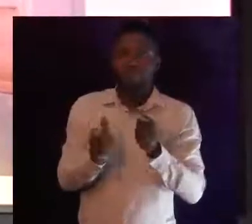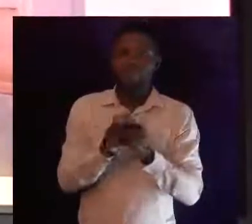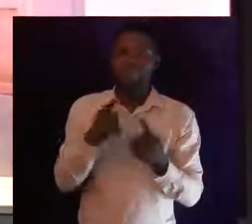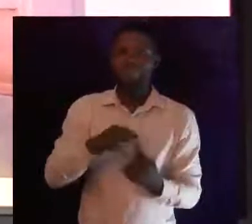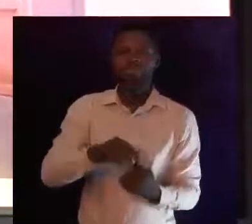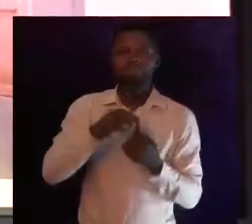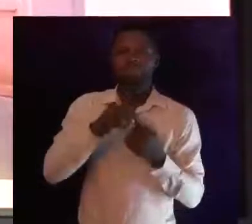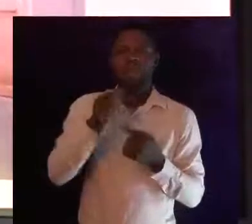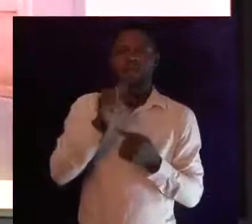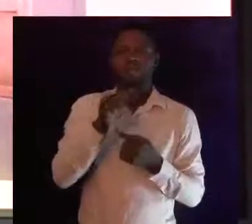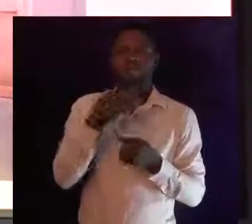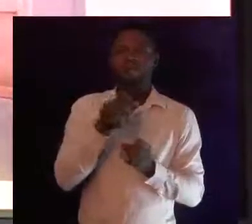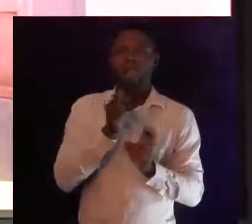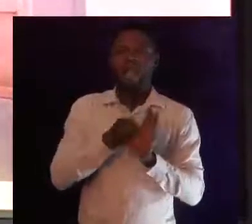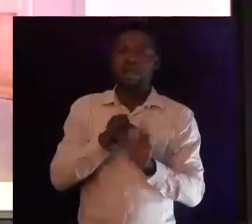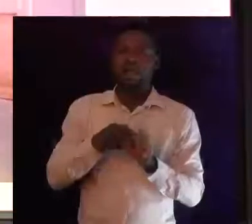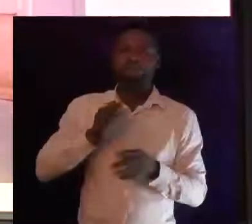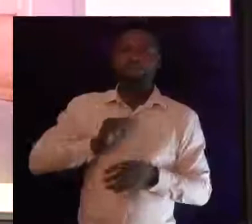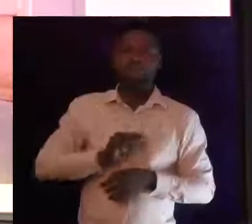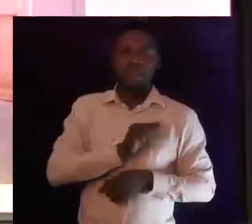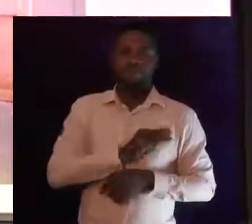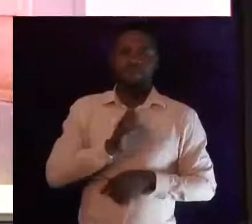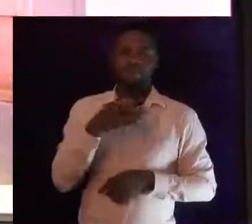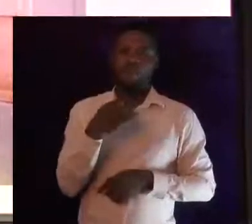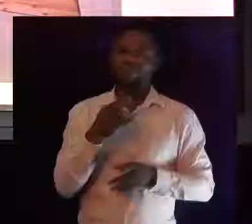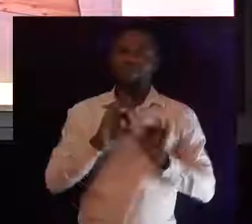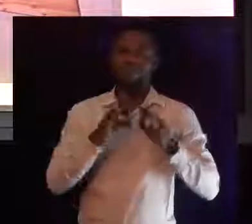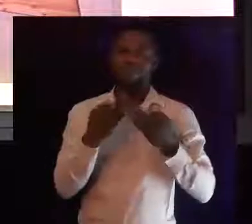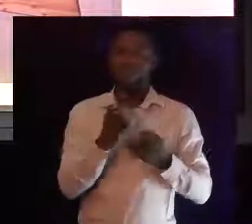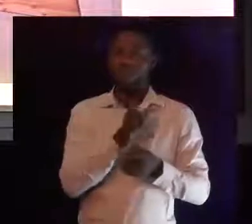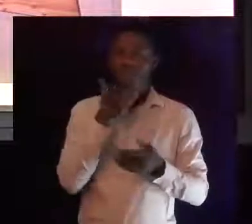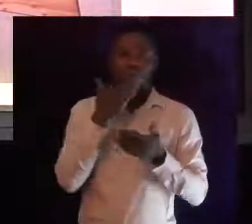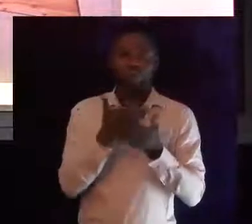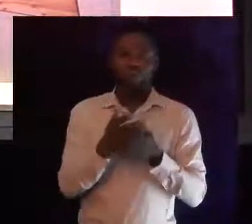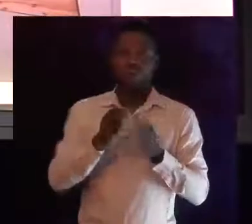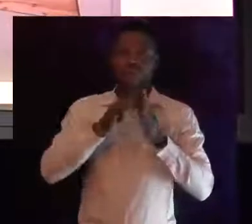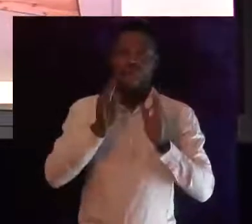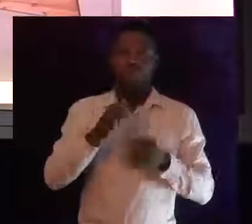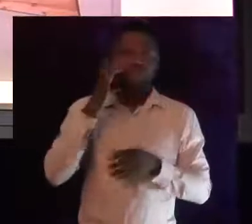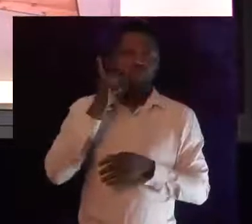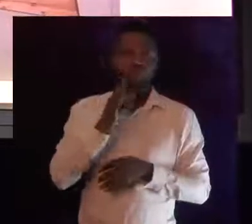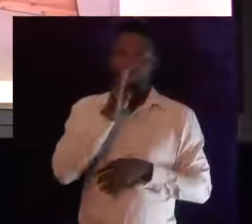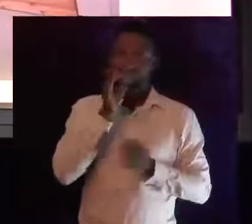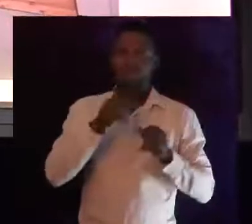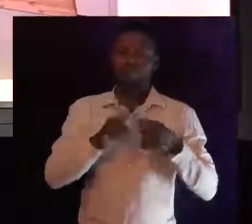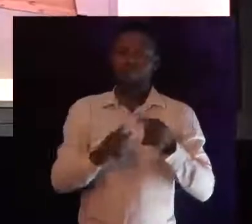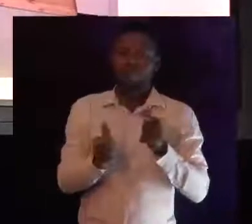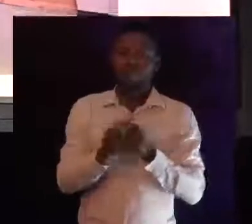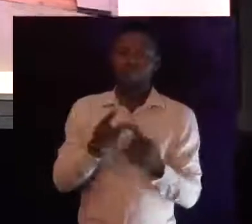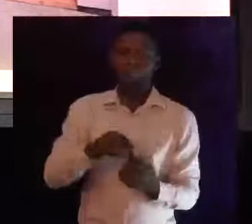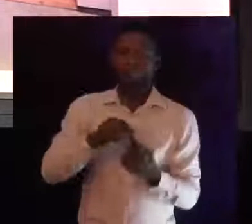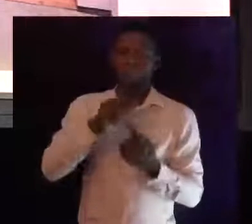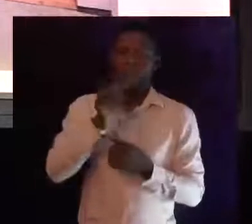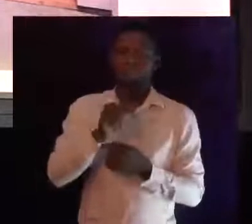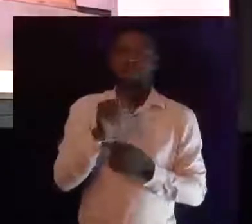the special needs of handicapped members of the family. A good house should be able to meet the